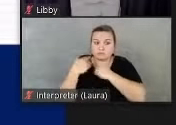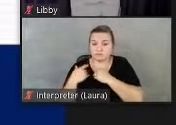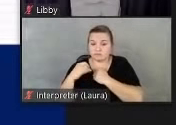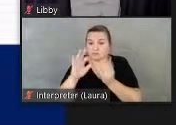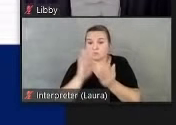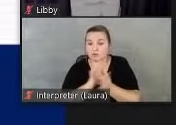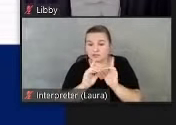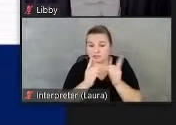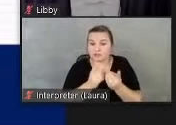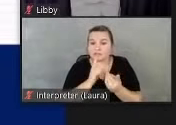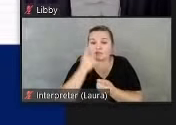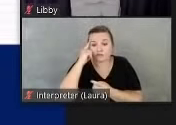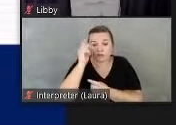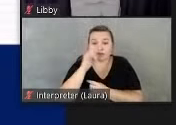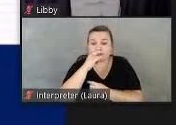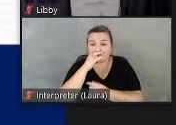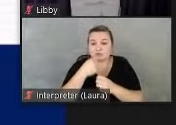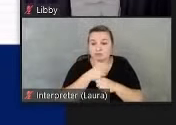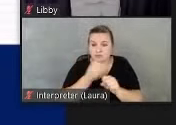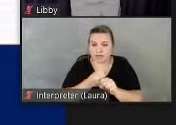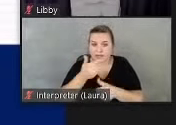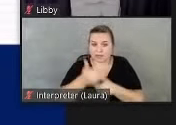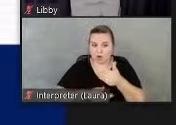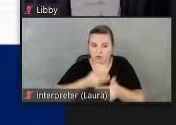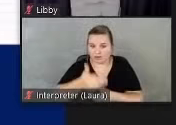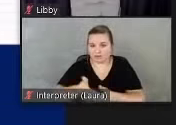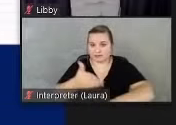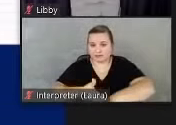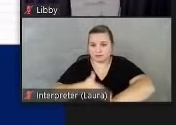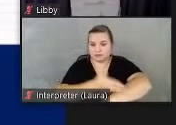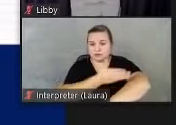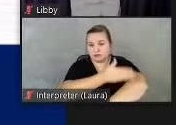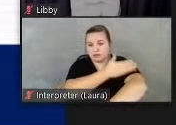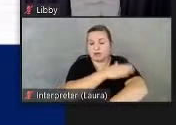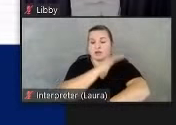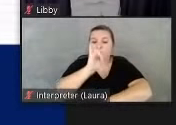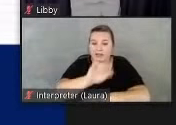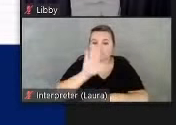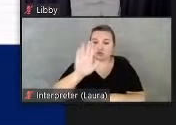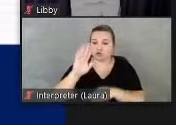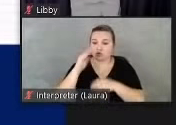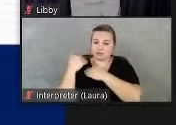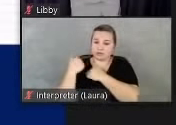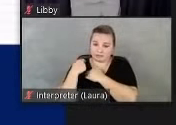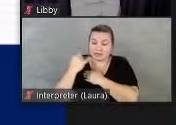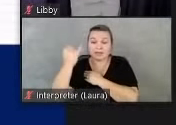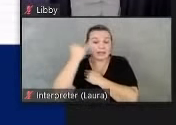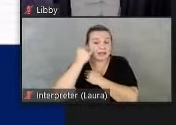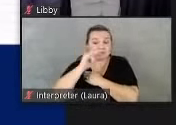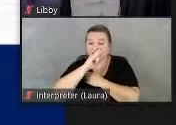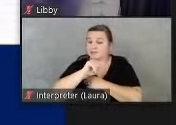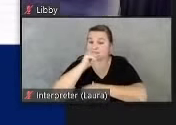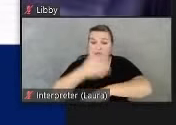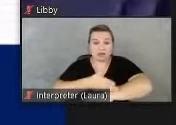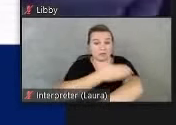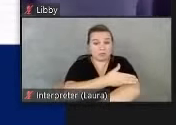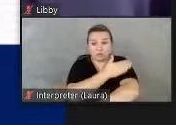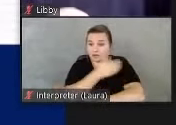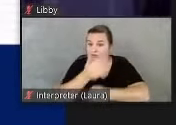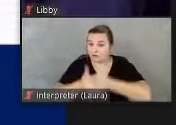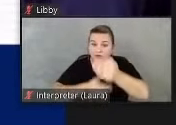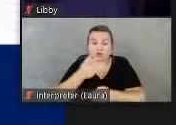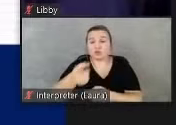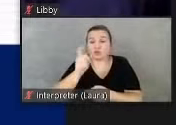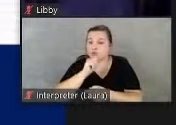is for kids to make progress. That is your obligation. If a kid is not making progress, you're not doing your job, and you need to make sure